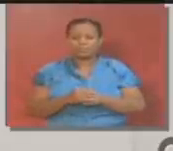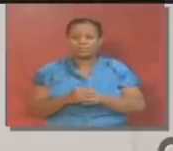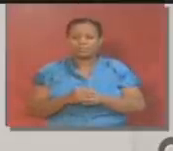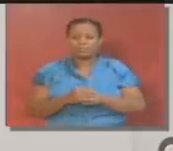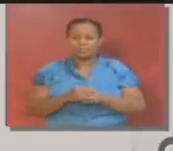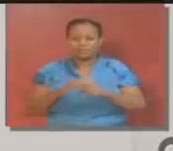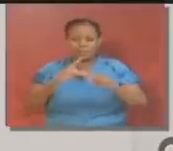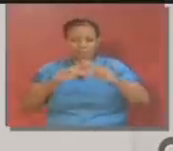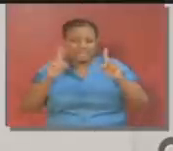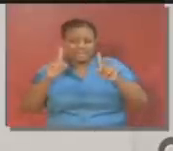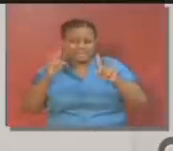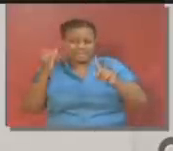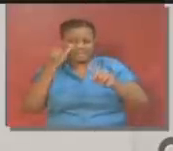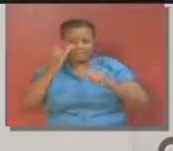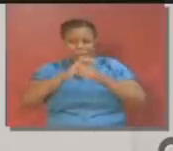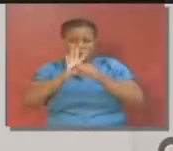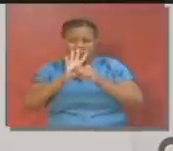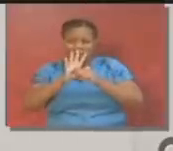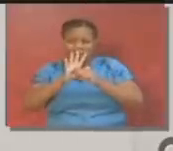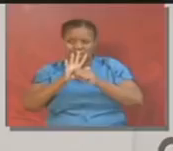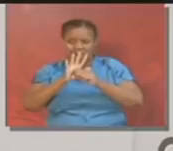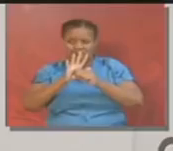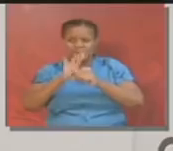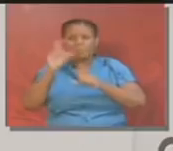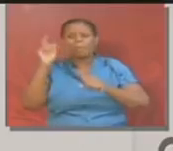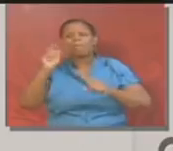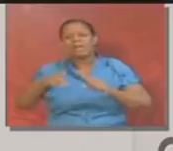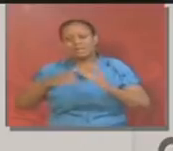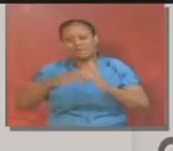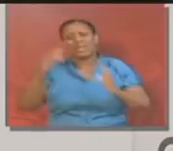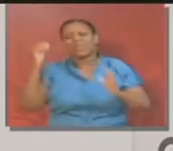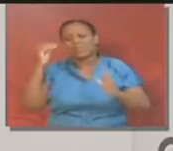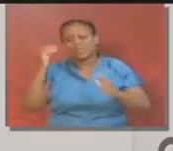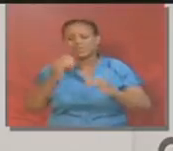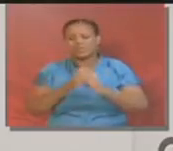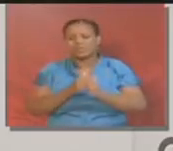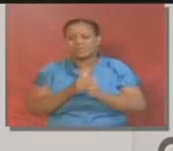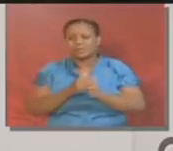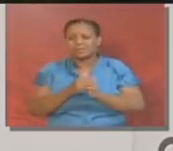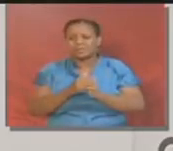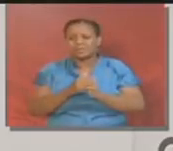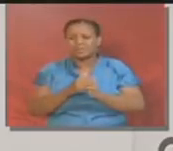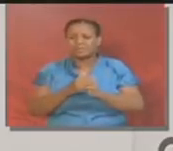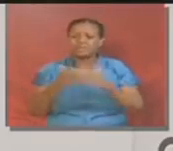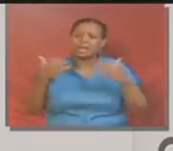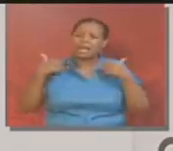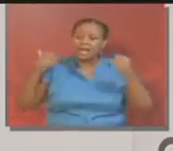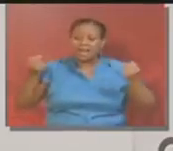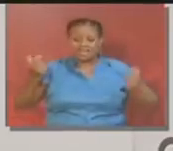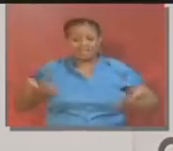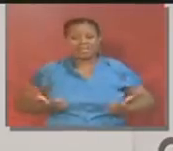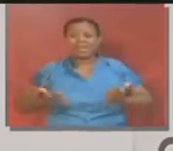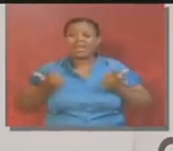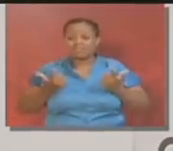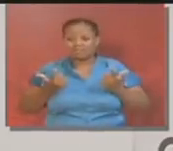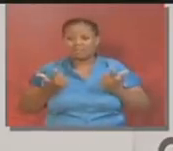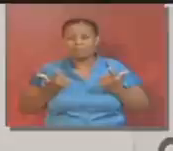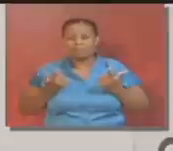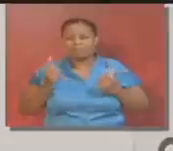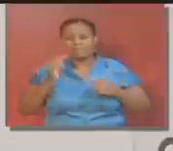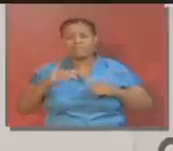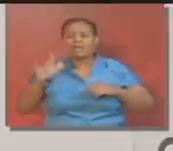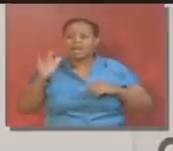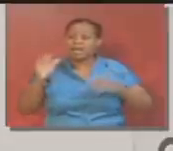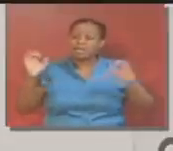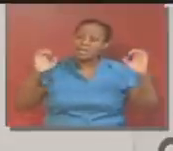it. And the thing to think about is that not just vaccinate, but healthy lifestyle. I'm talking about exercise, as we mention